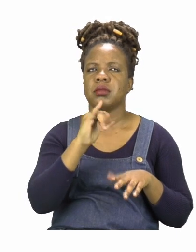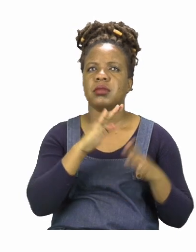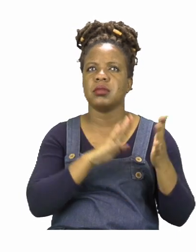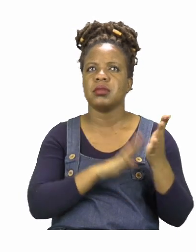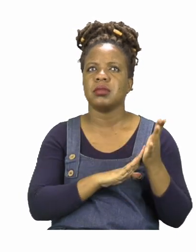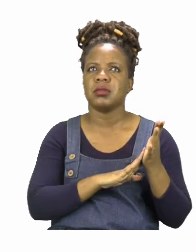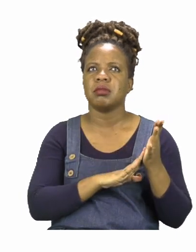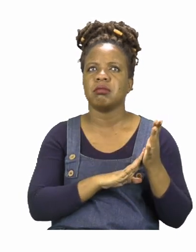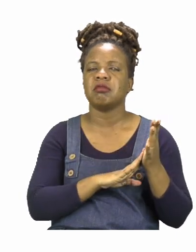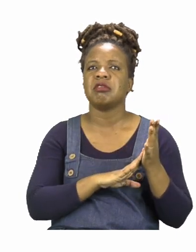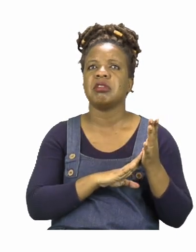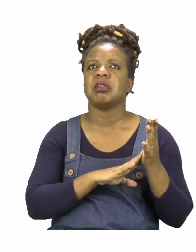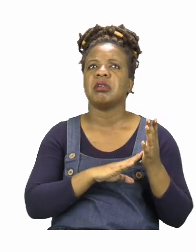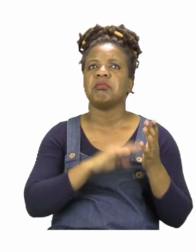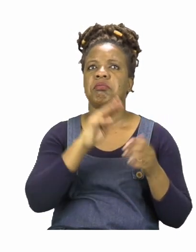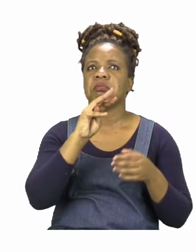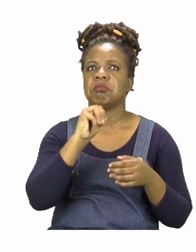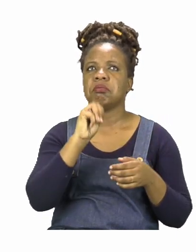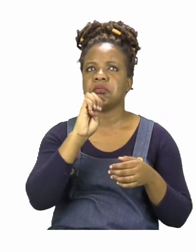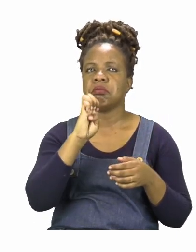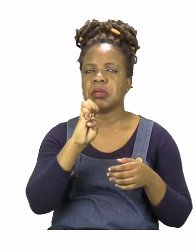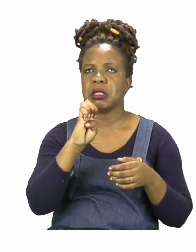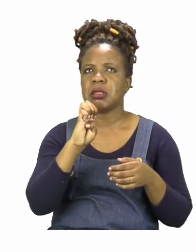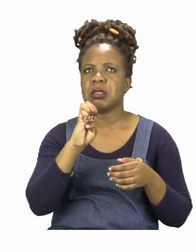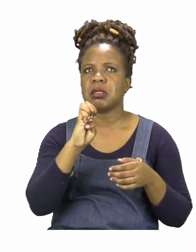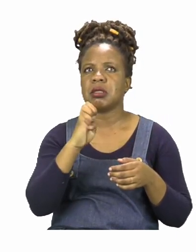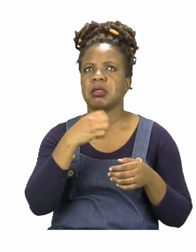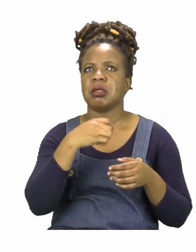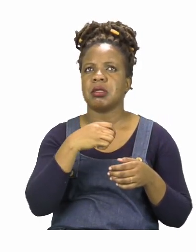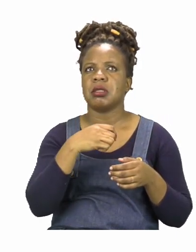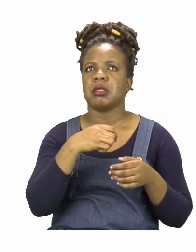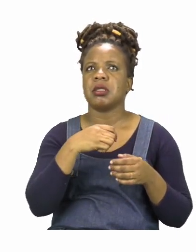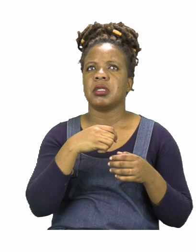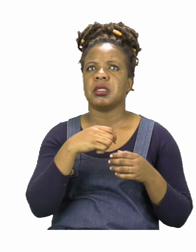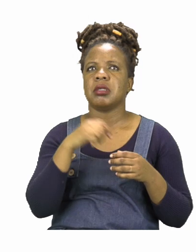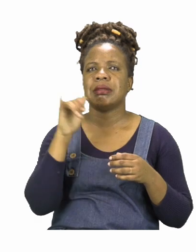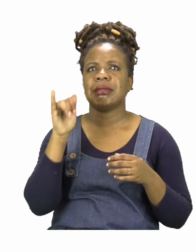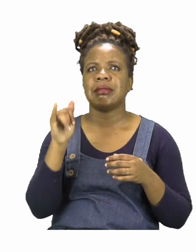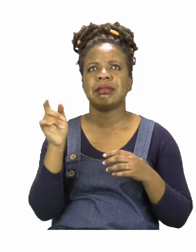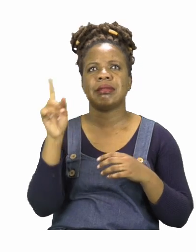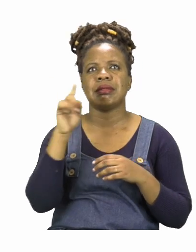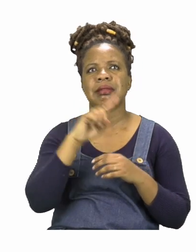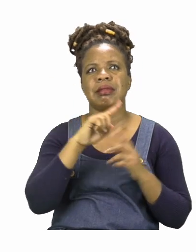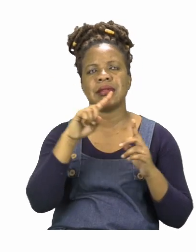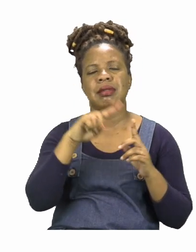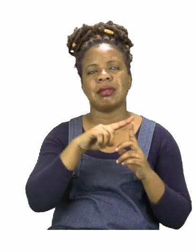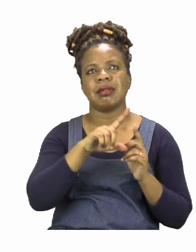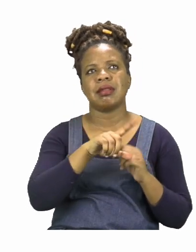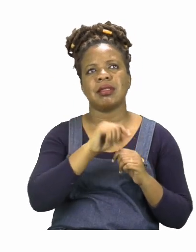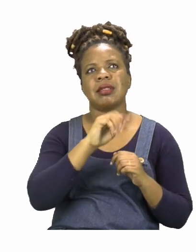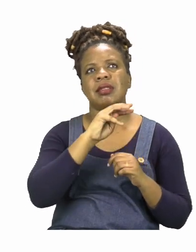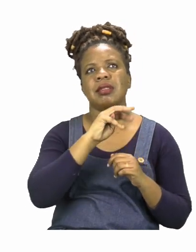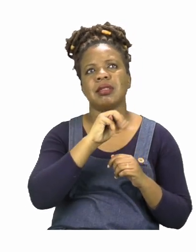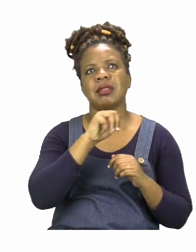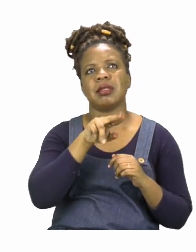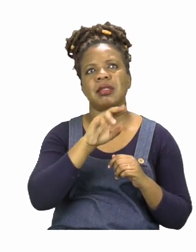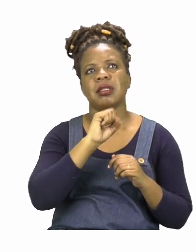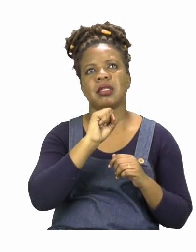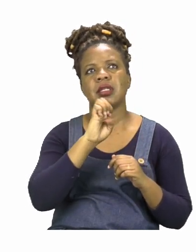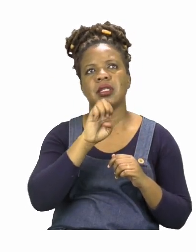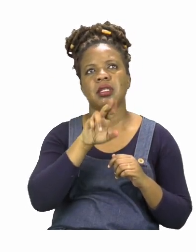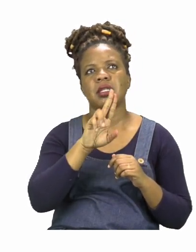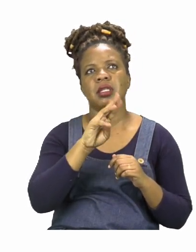word us and see if it is correct. Let's go. Yesterday, Betty and